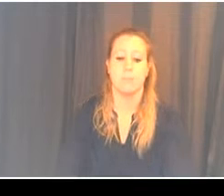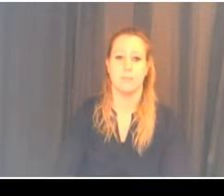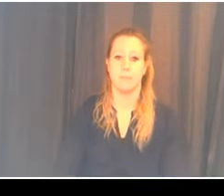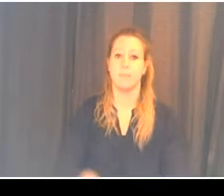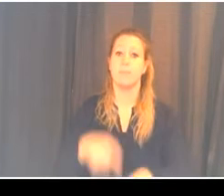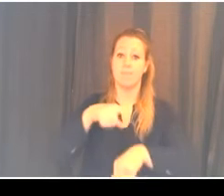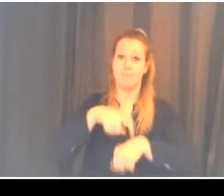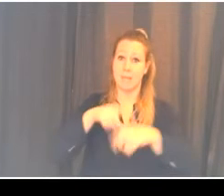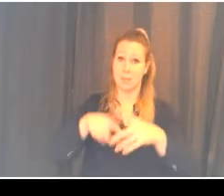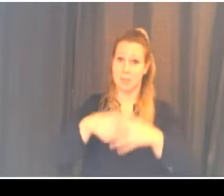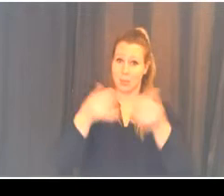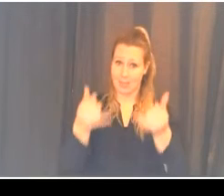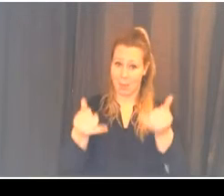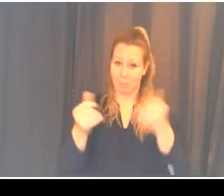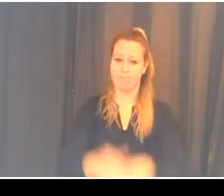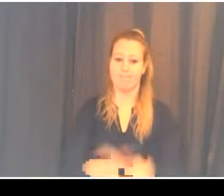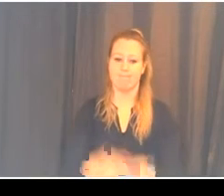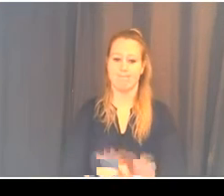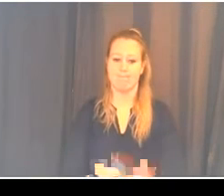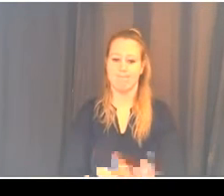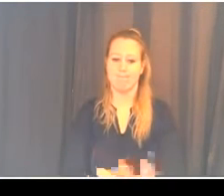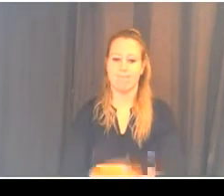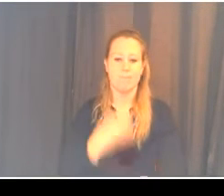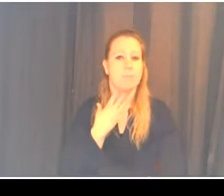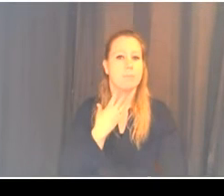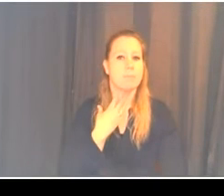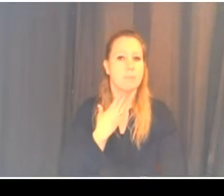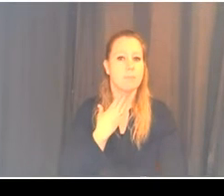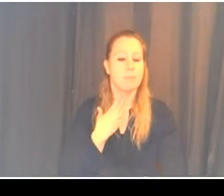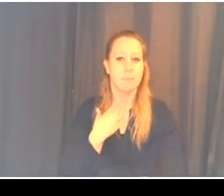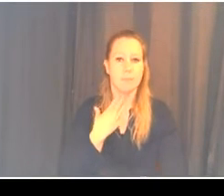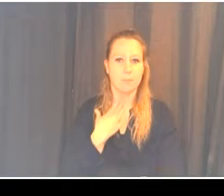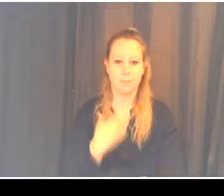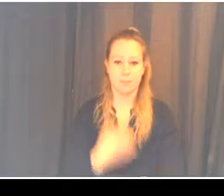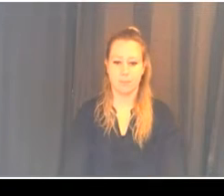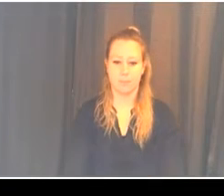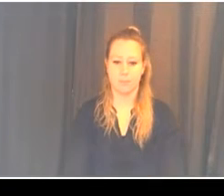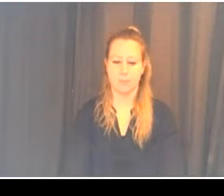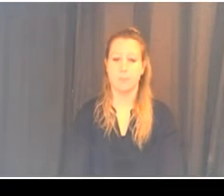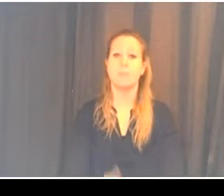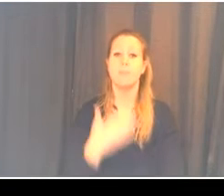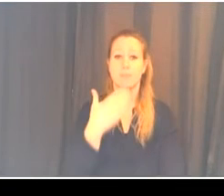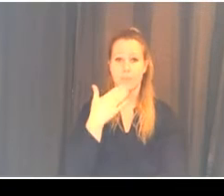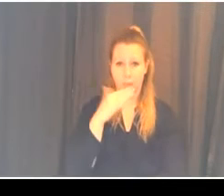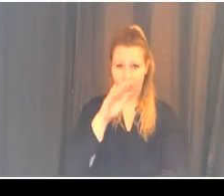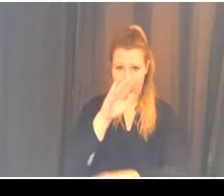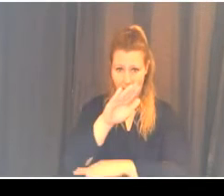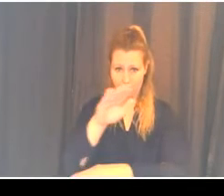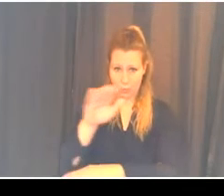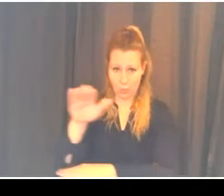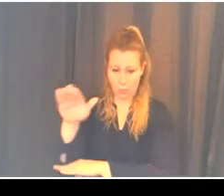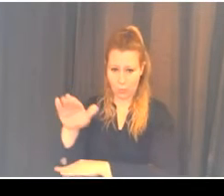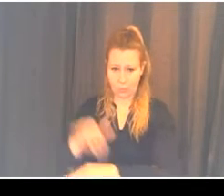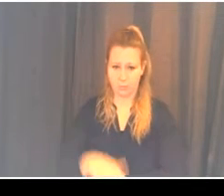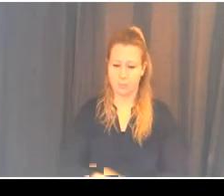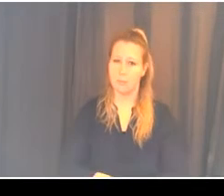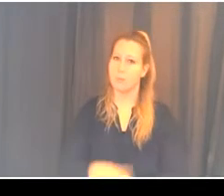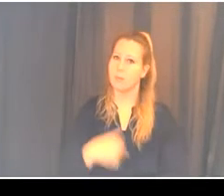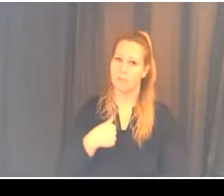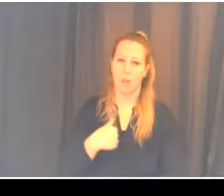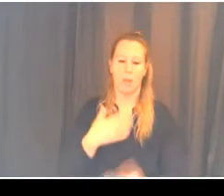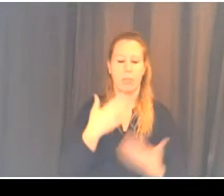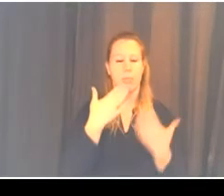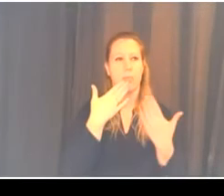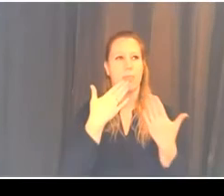particular chair Helen rosenville for its leadership in addressing the dire situations facing domestic violence survivors